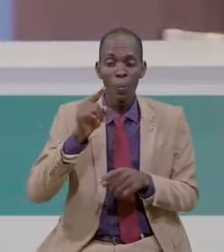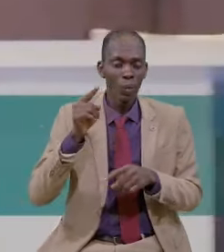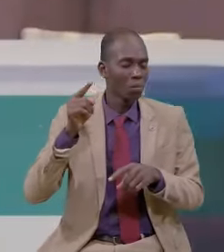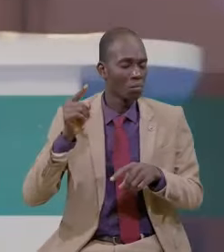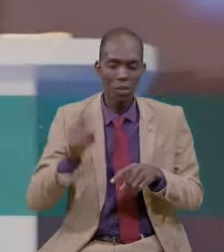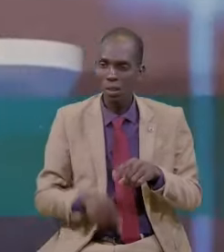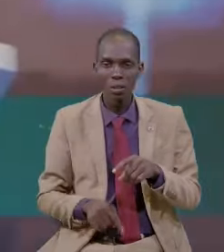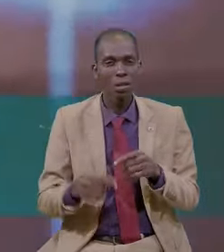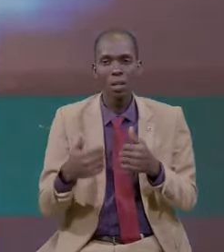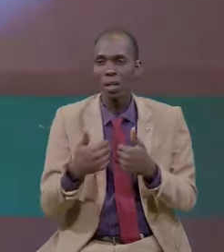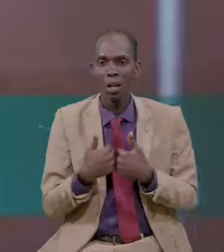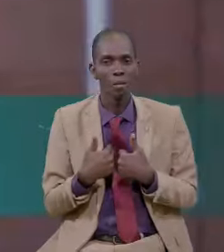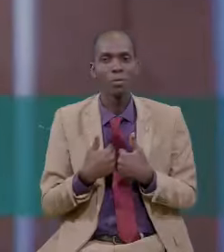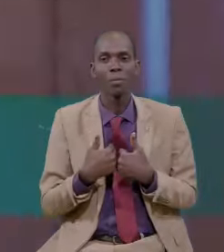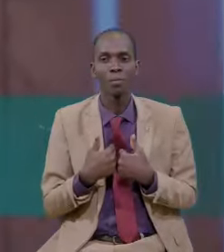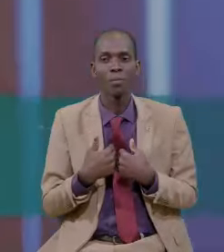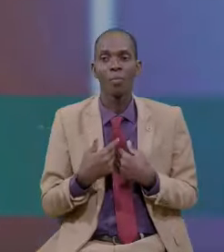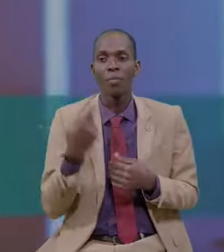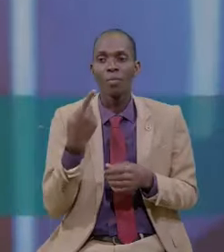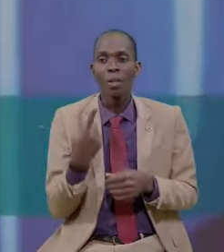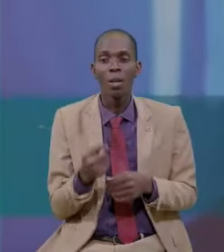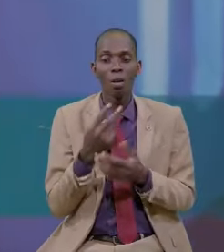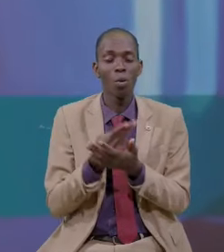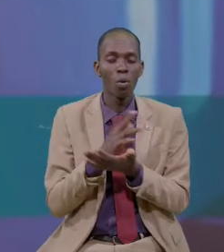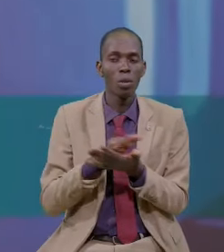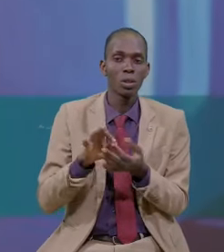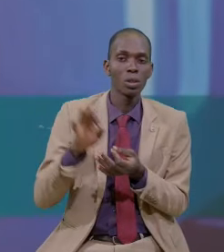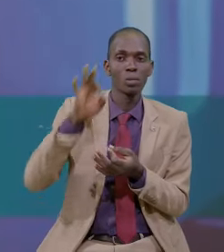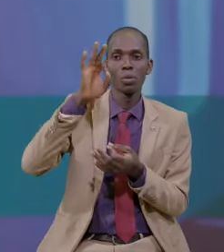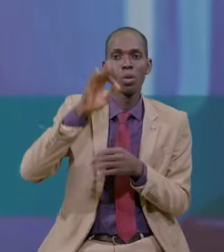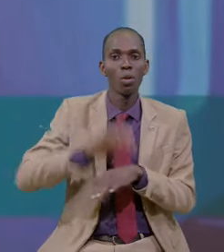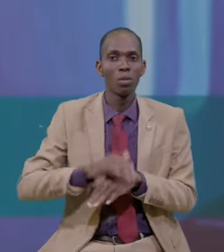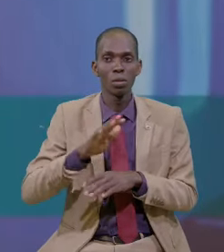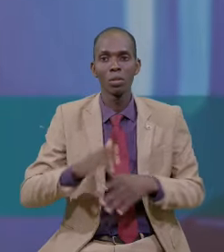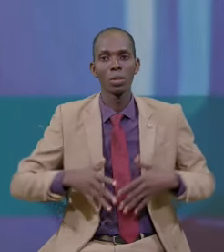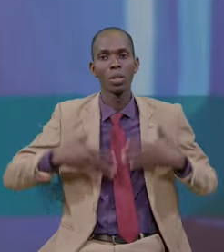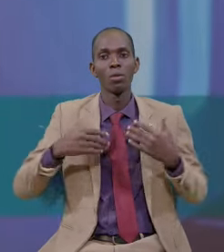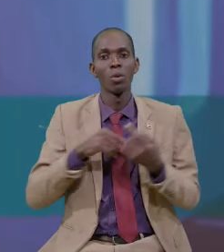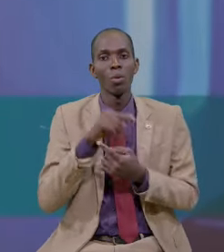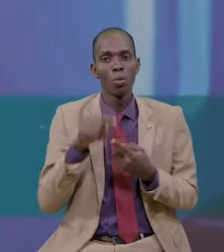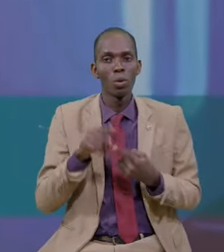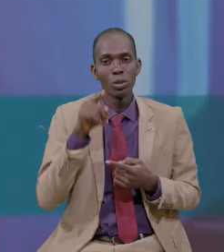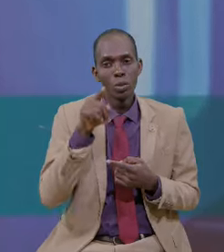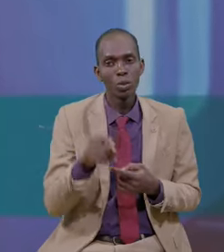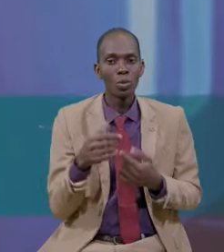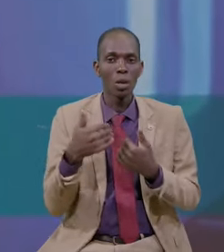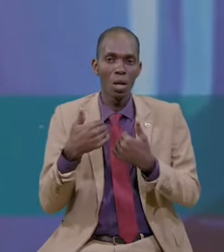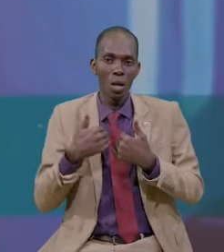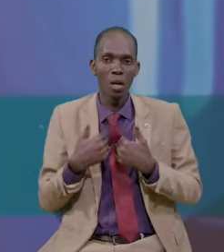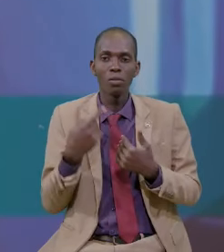have the Holy Ghost upon your life when you carry the